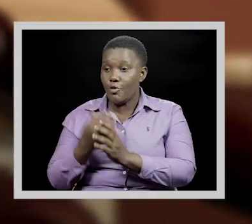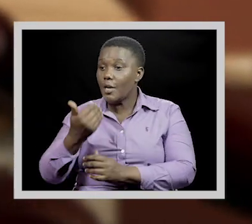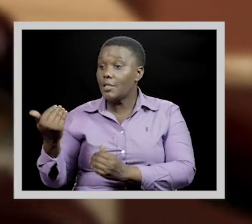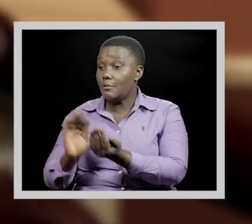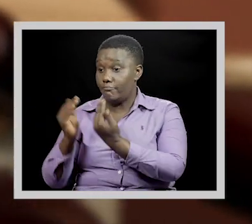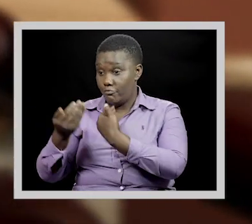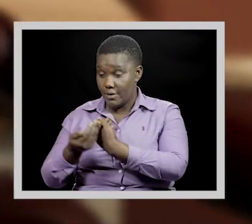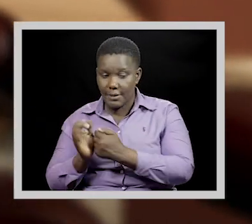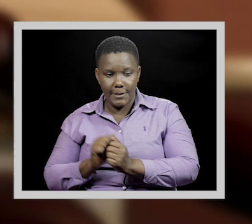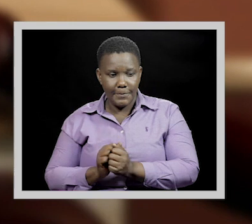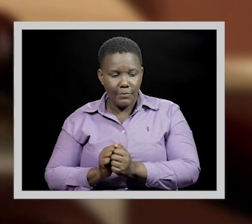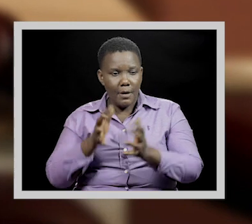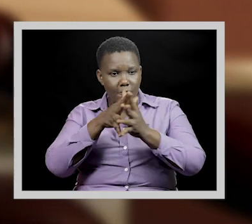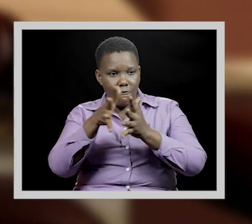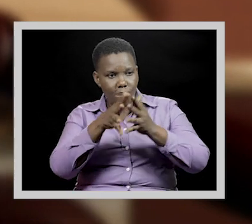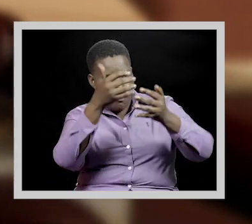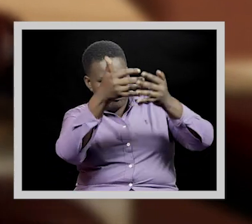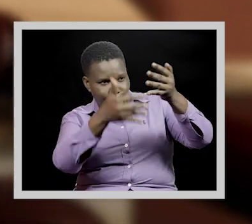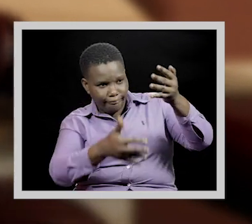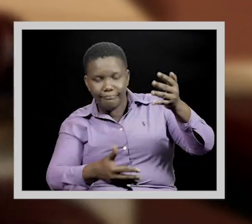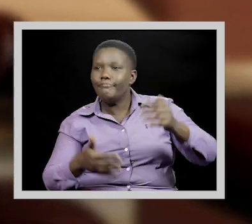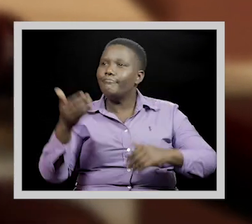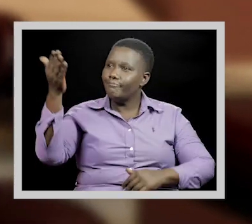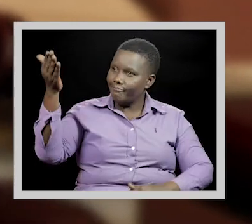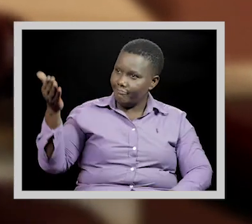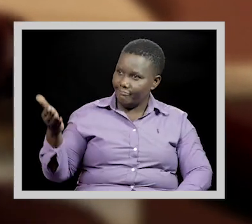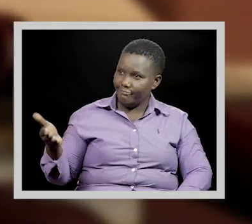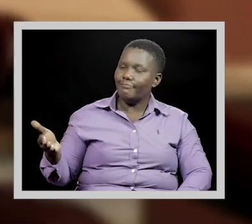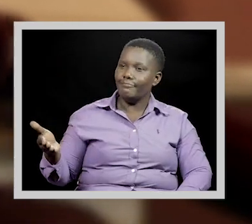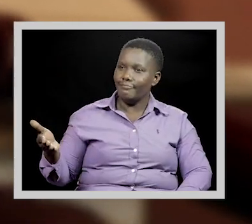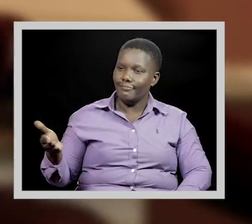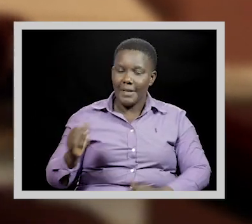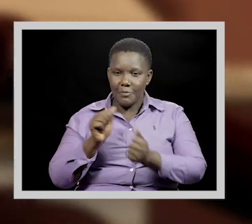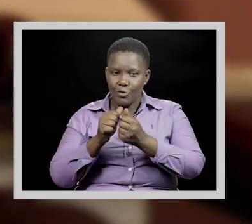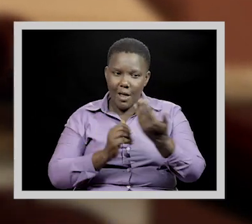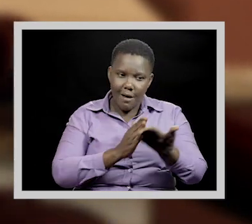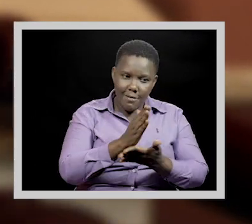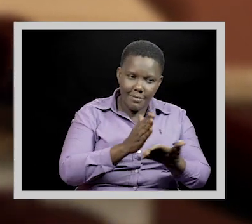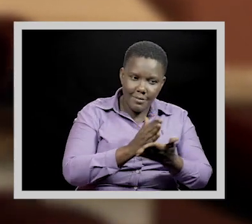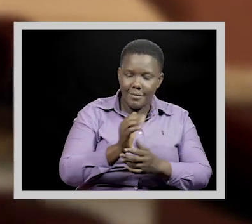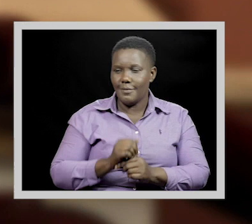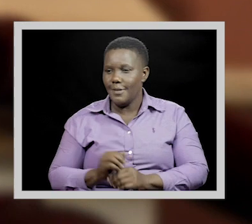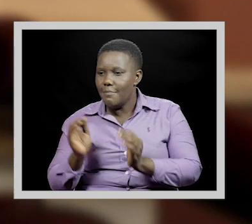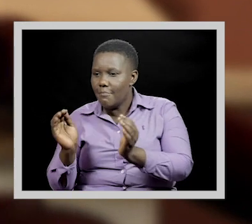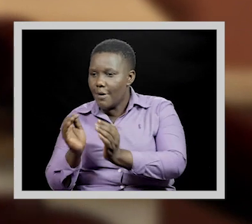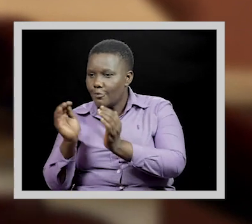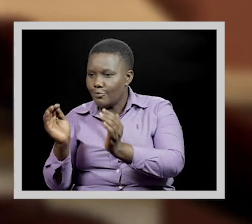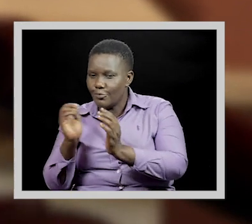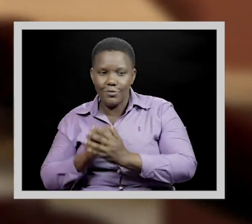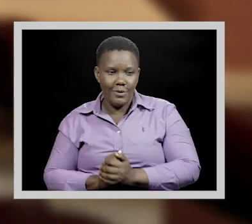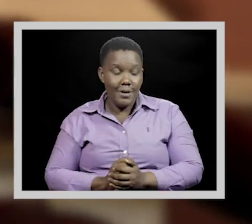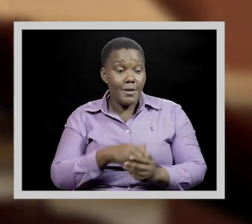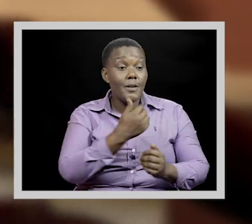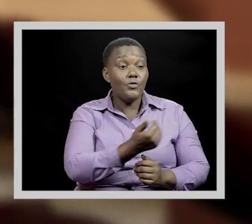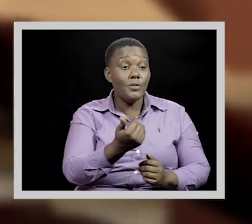to a child. These include parentage, custody, access,